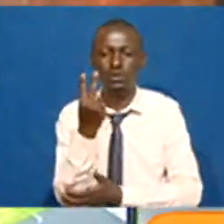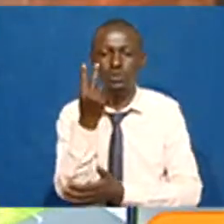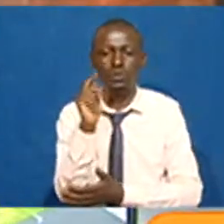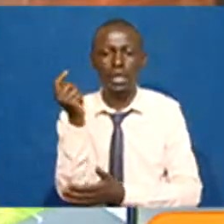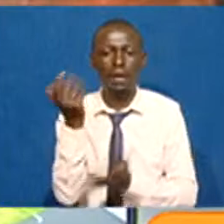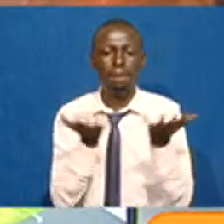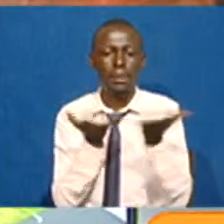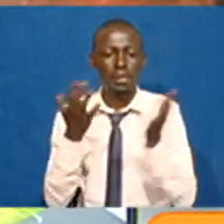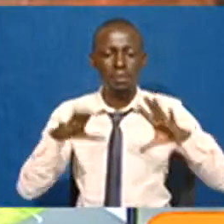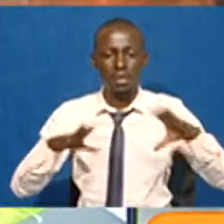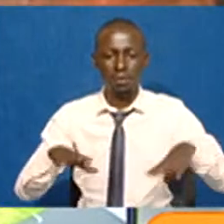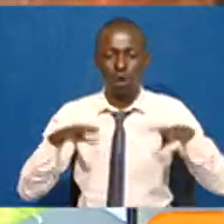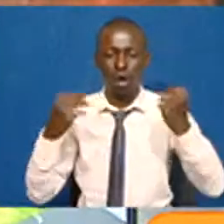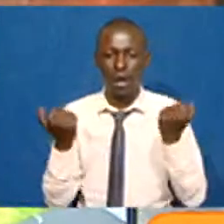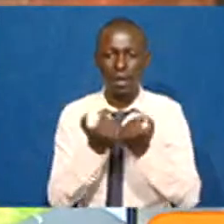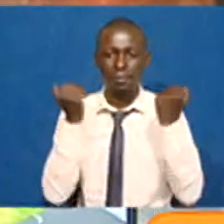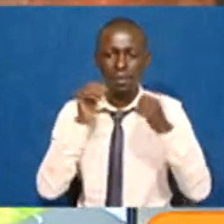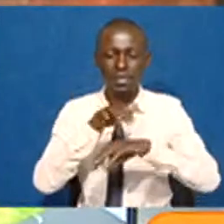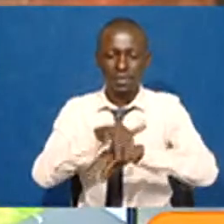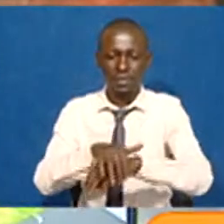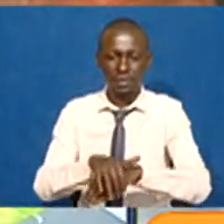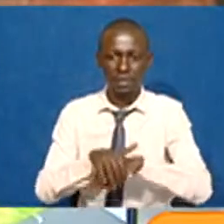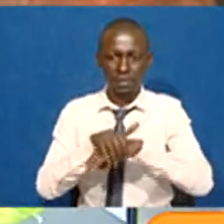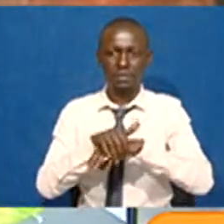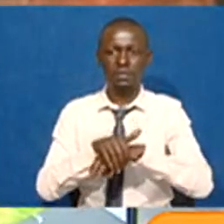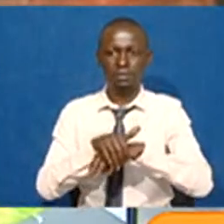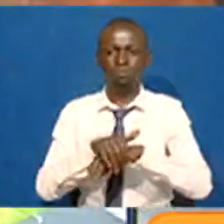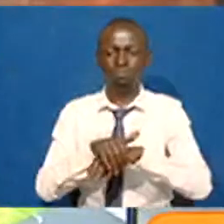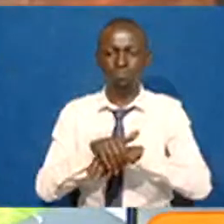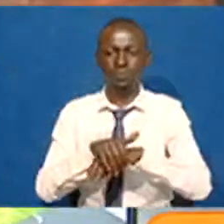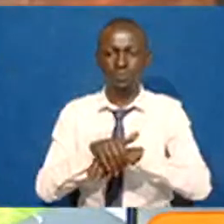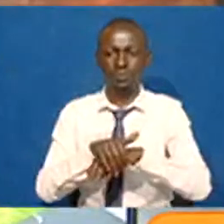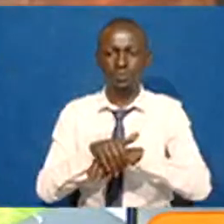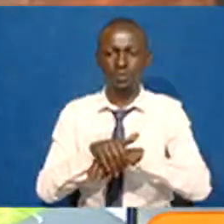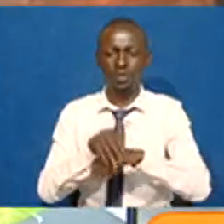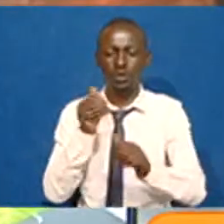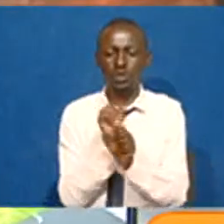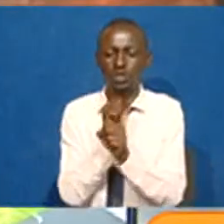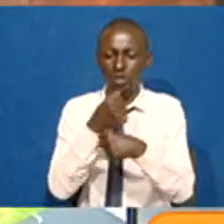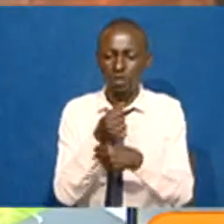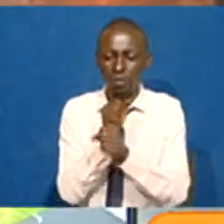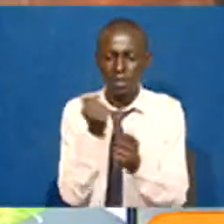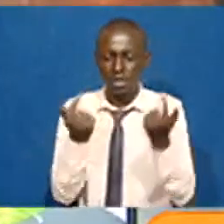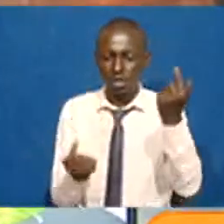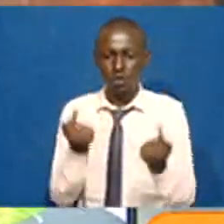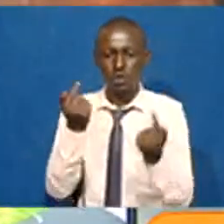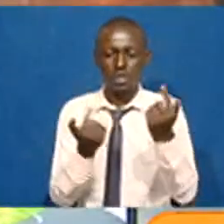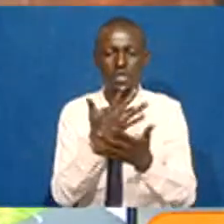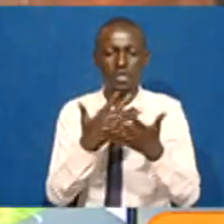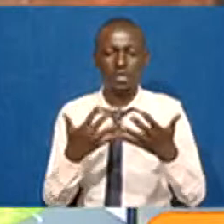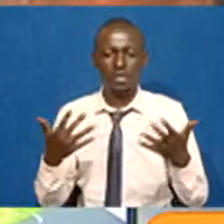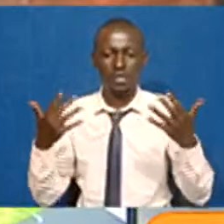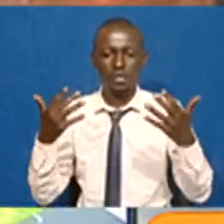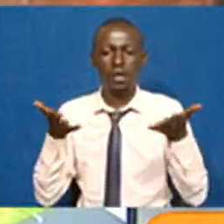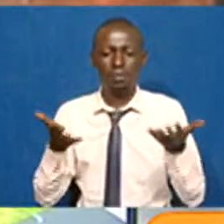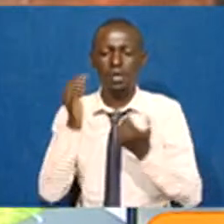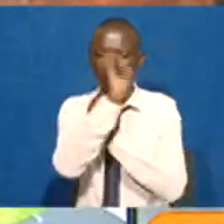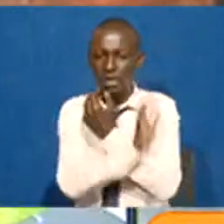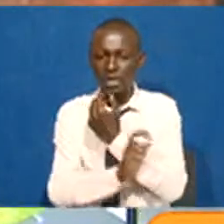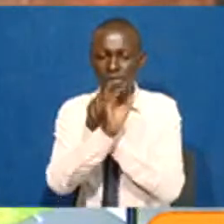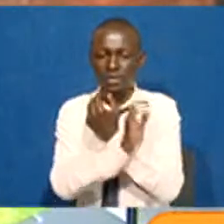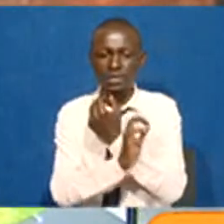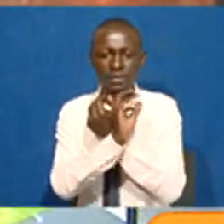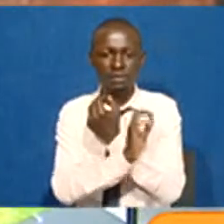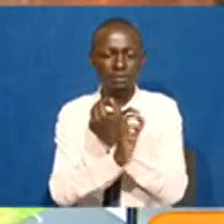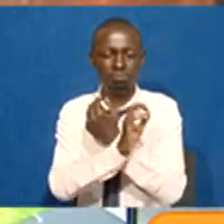when they founded Adumu Stoves, a venture that makes biodiesel cookstoves targeting learning institutions in the country. Edward Chweya tells